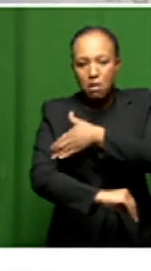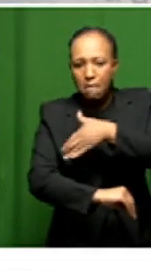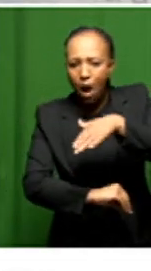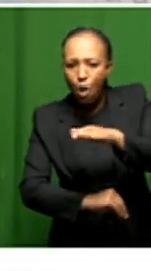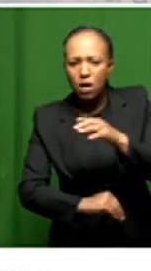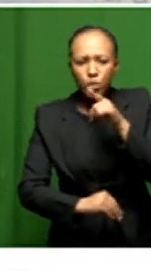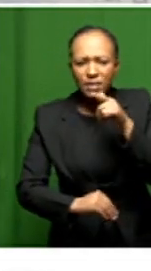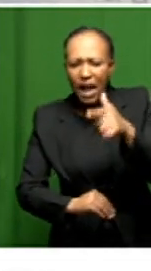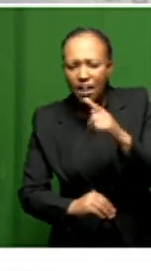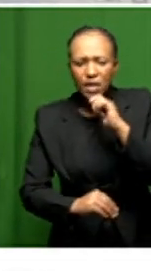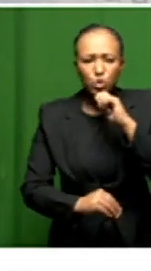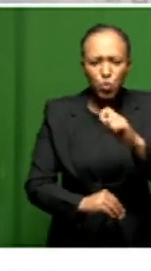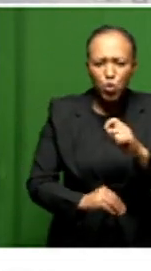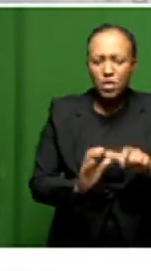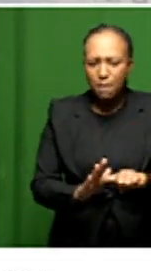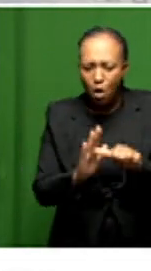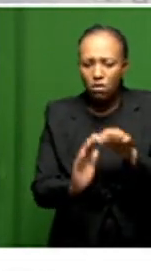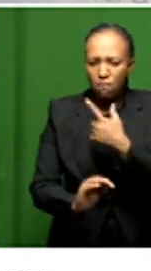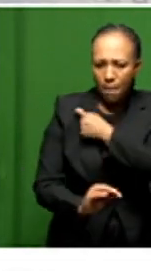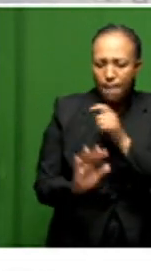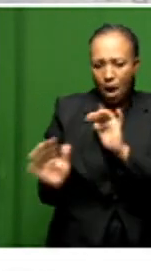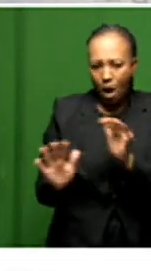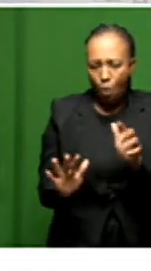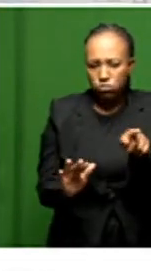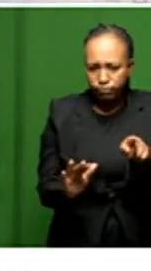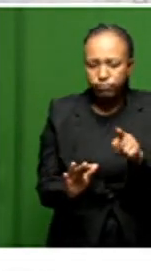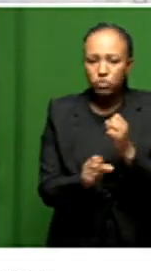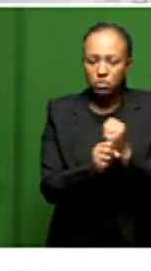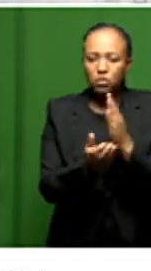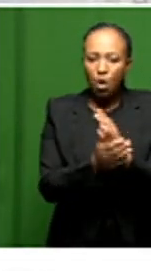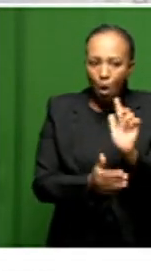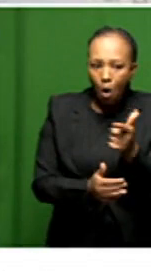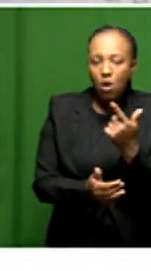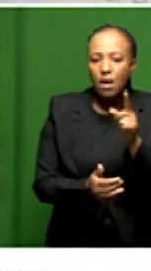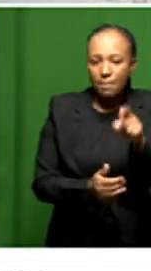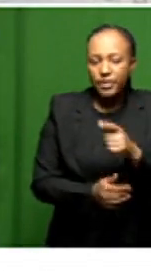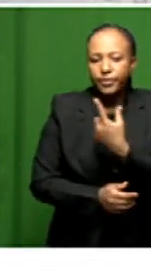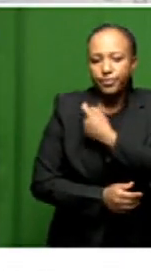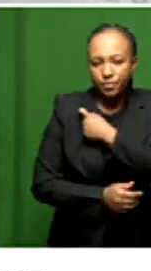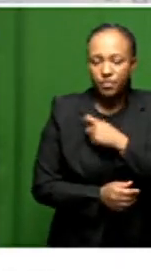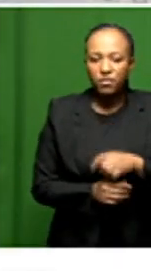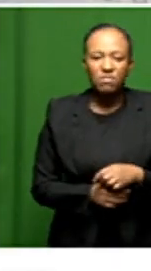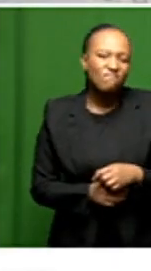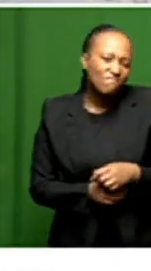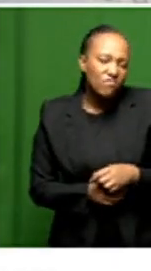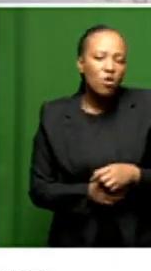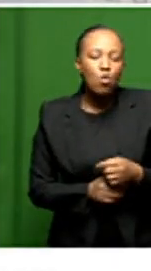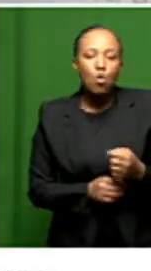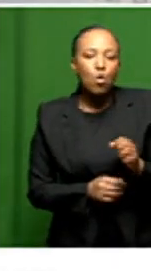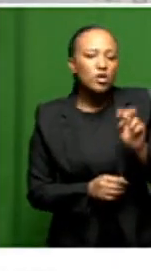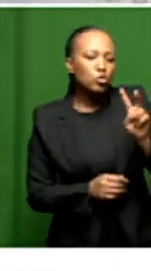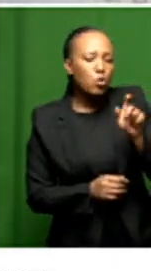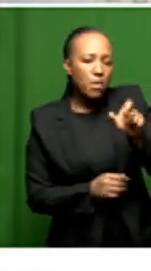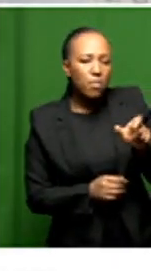of the importance of vaccine and how important it is for us all to be vaccinated. to people where it counts, on